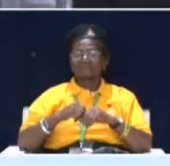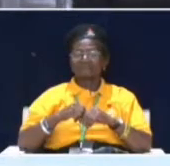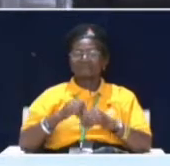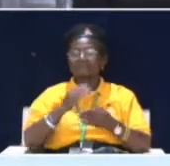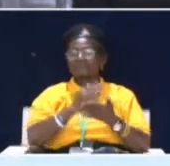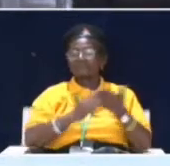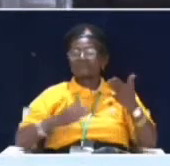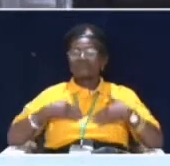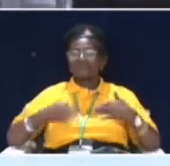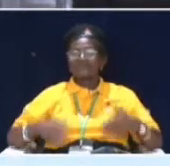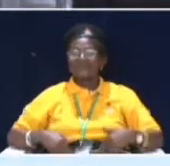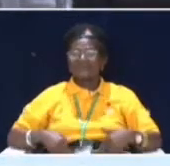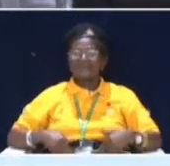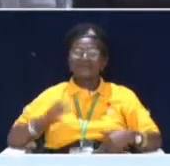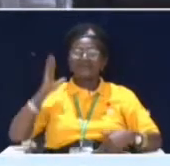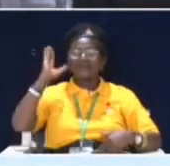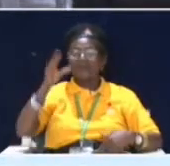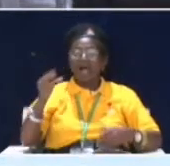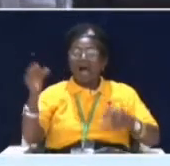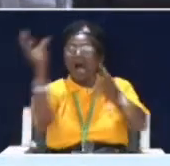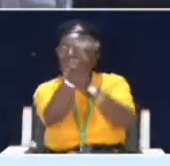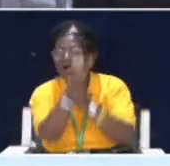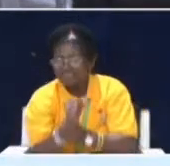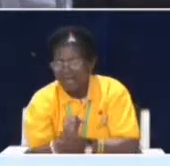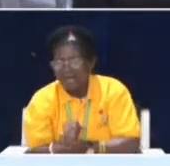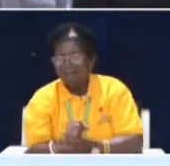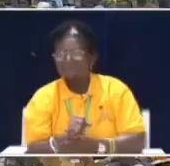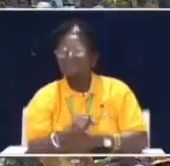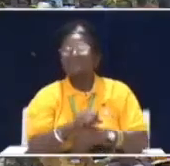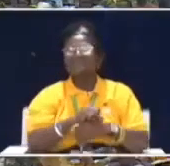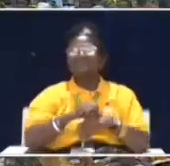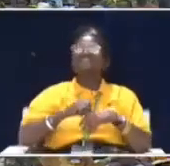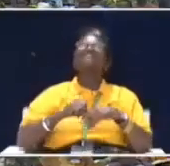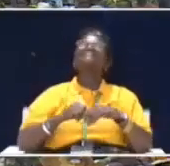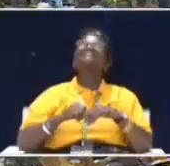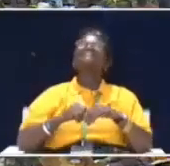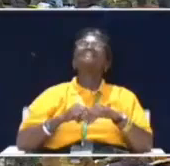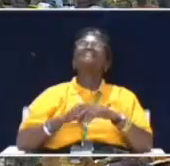somebody go catch him. Enikan ma o ma ri gba.